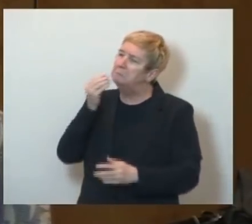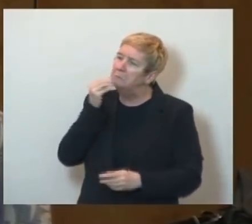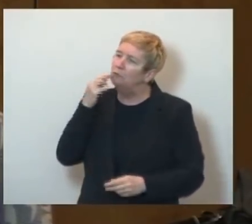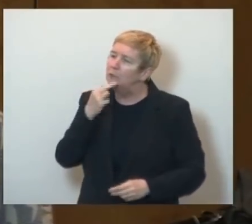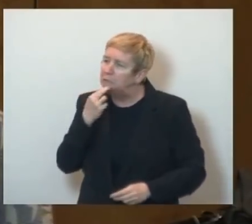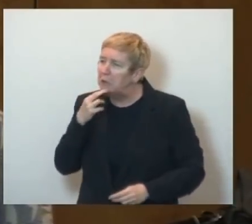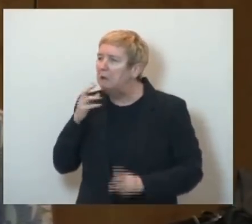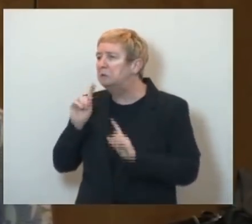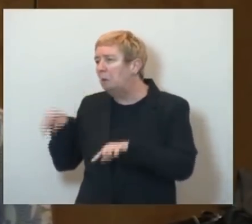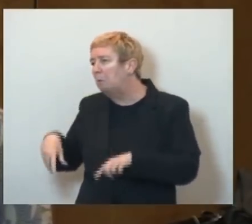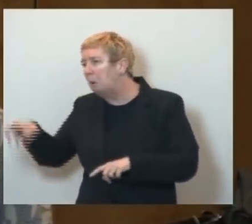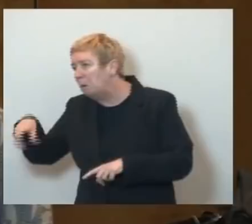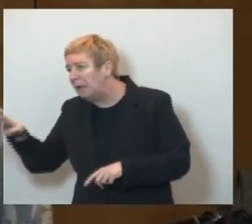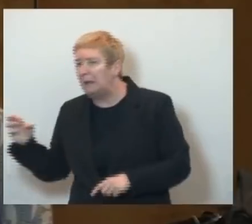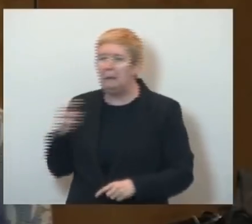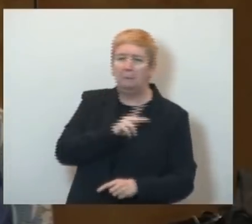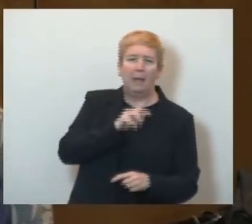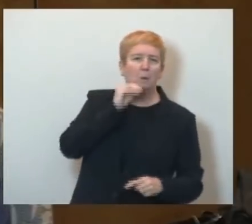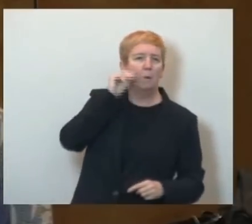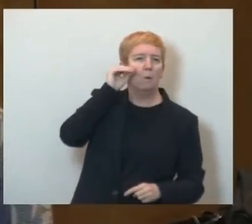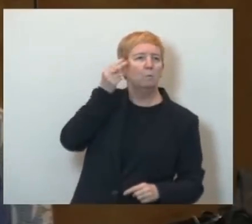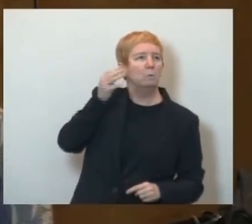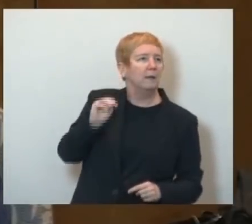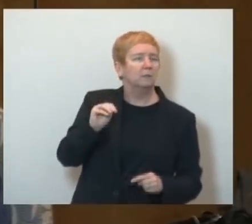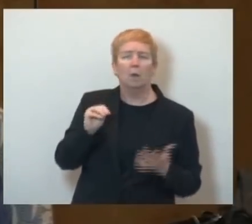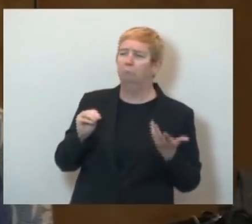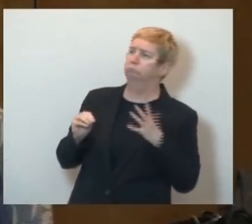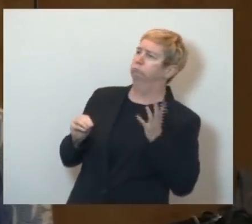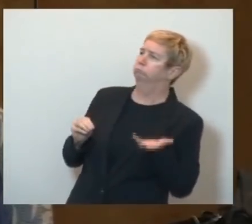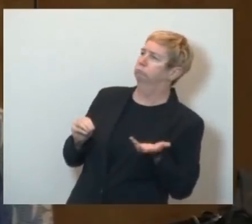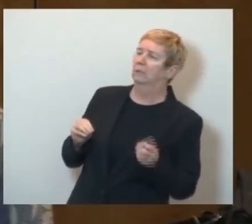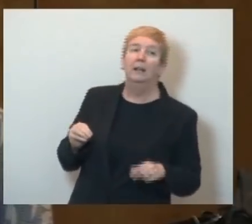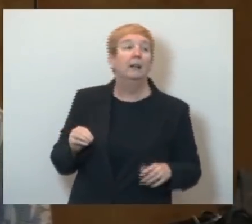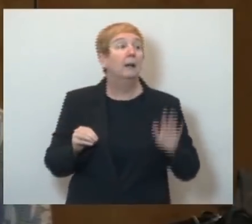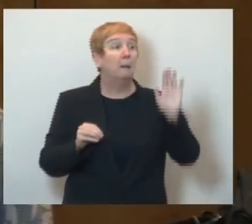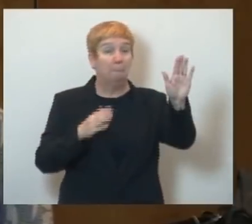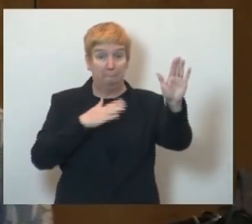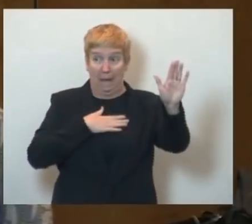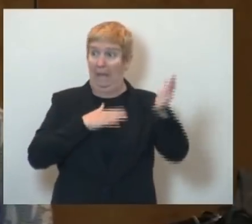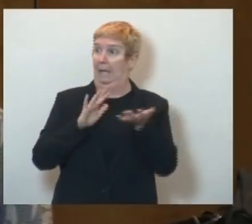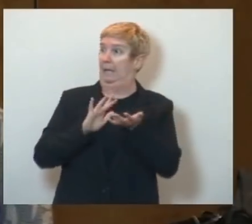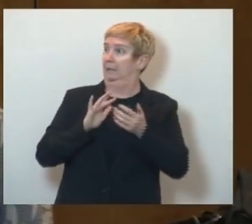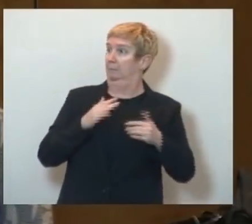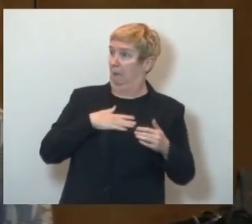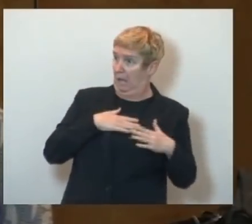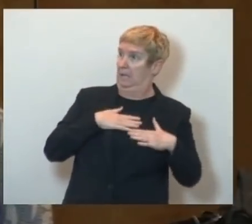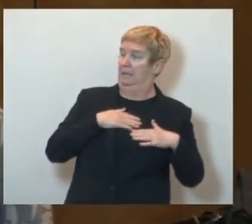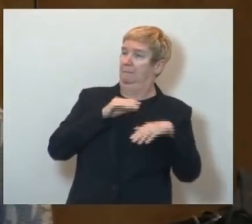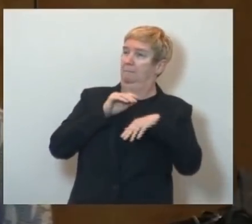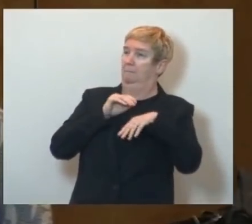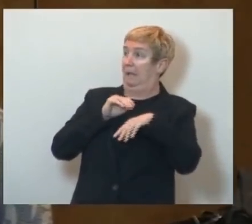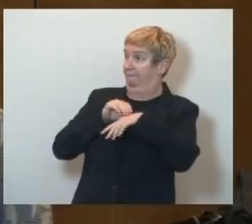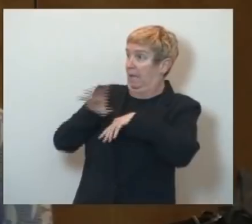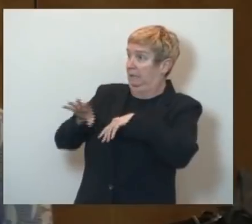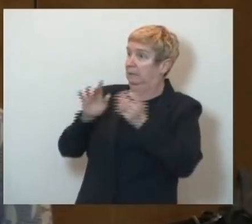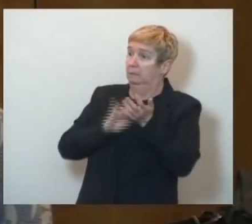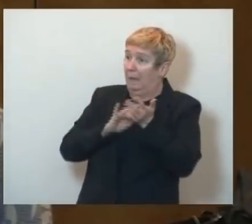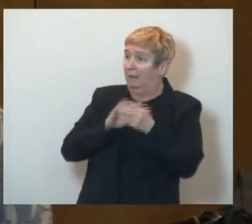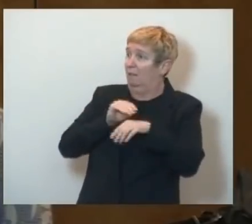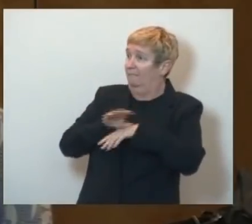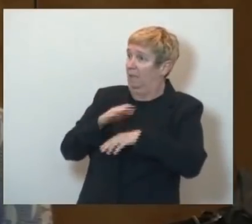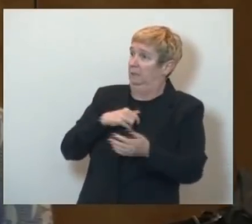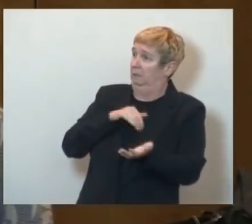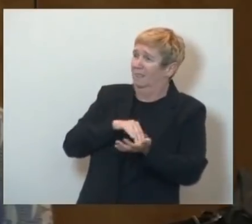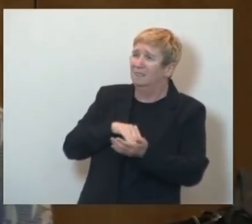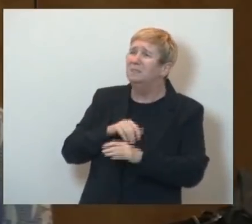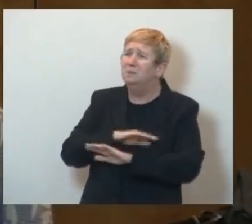come back. And my specific medical advice to anybody who's thinking about that is, do not